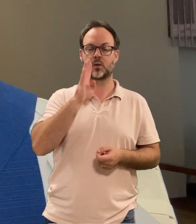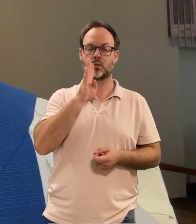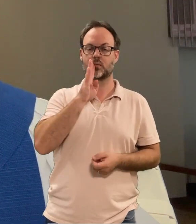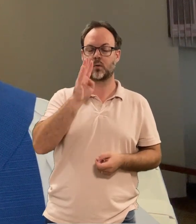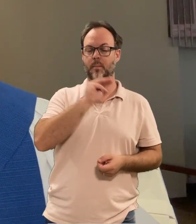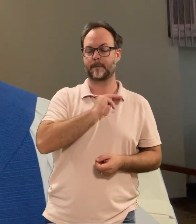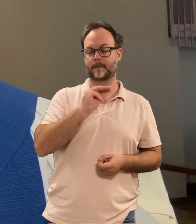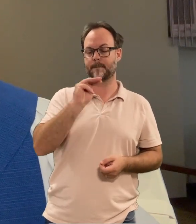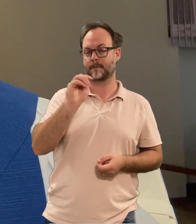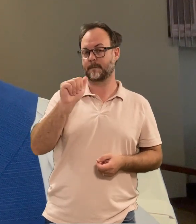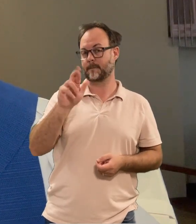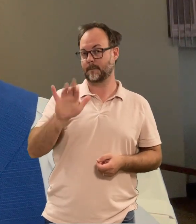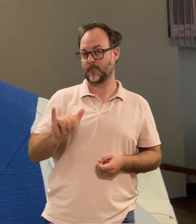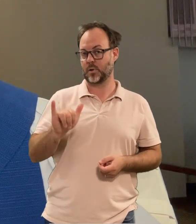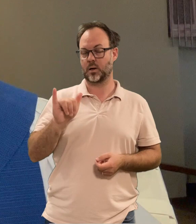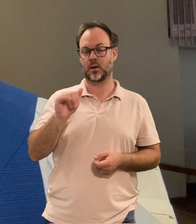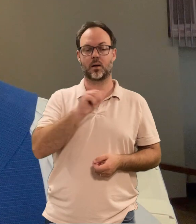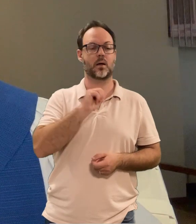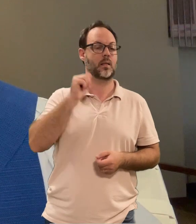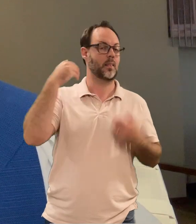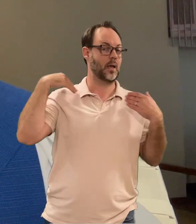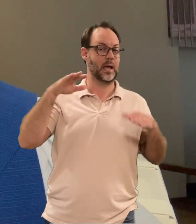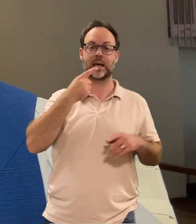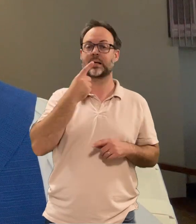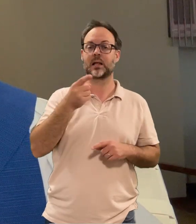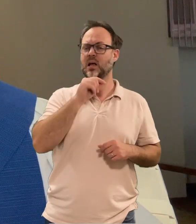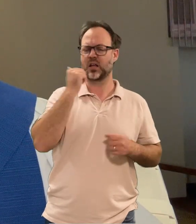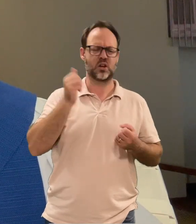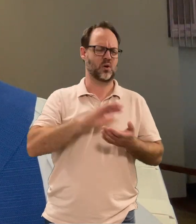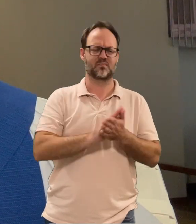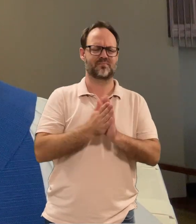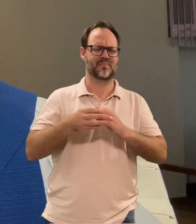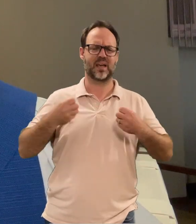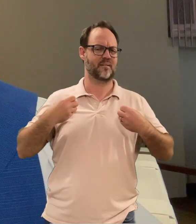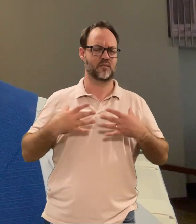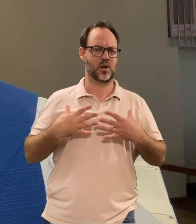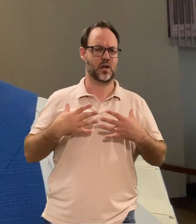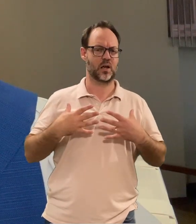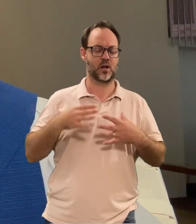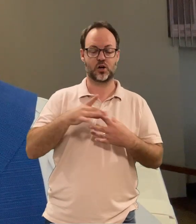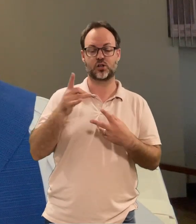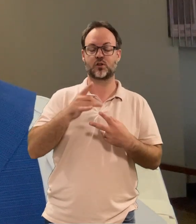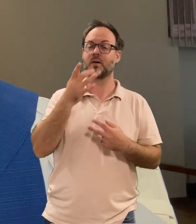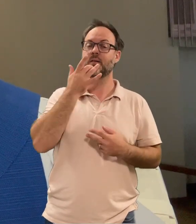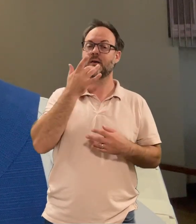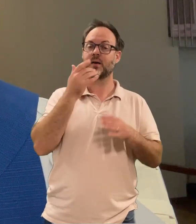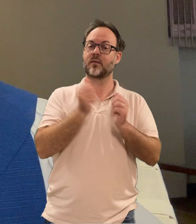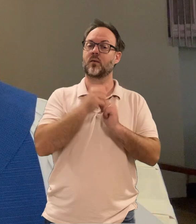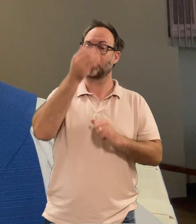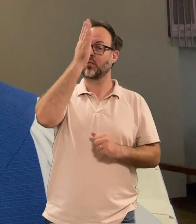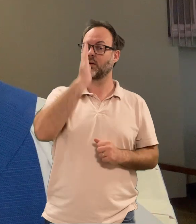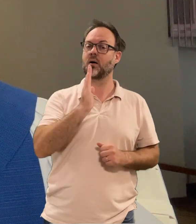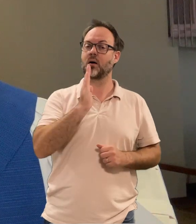Gabriel, the angel, is speaking to Mary. The angel said, "Do not be afraid, Mary, for